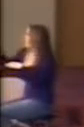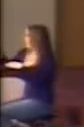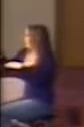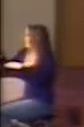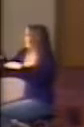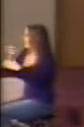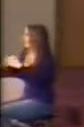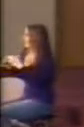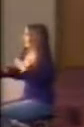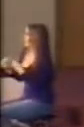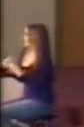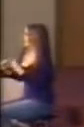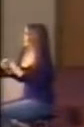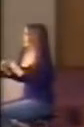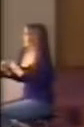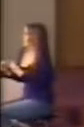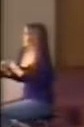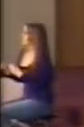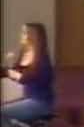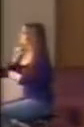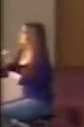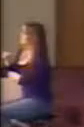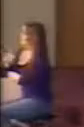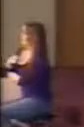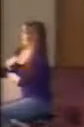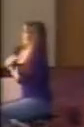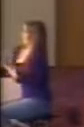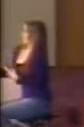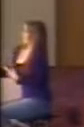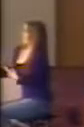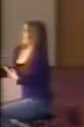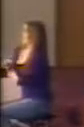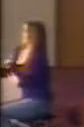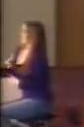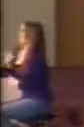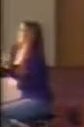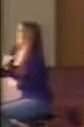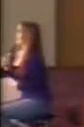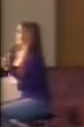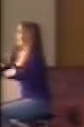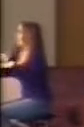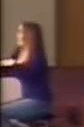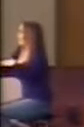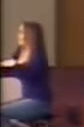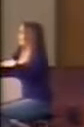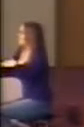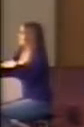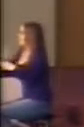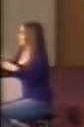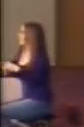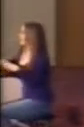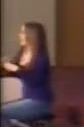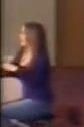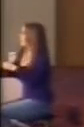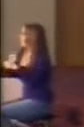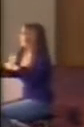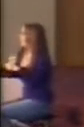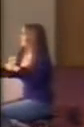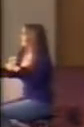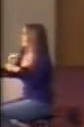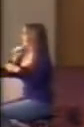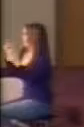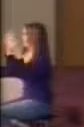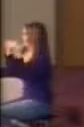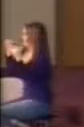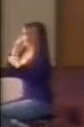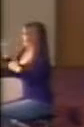in ministry. And while it is true that I do feel called to ministry work, to kingdom work, I don't expect that you'll be seeing me up here